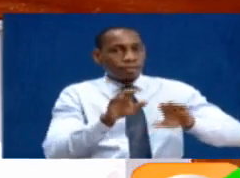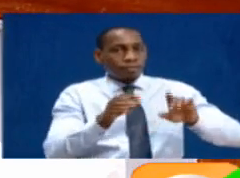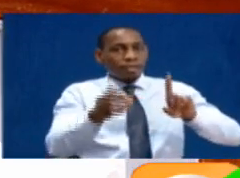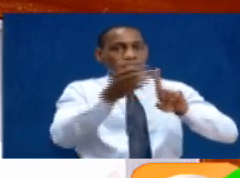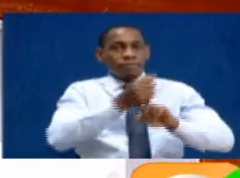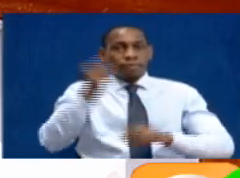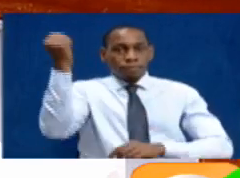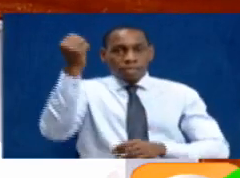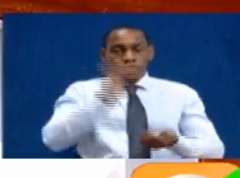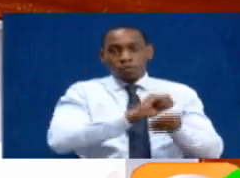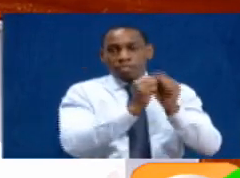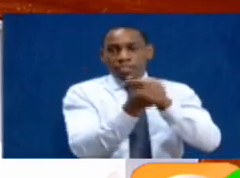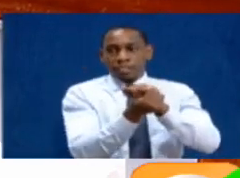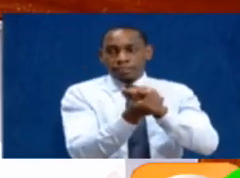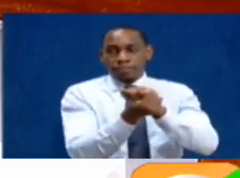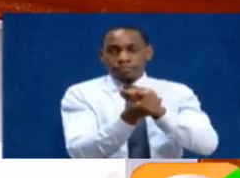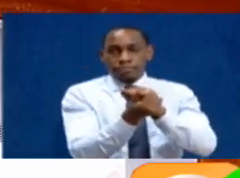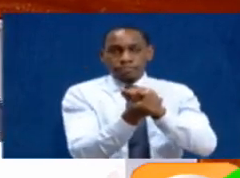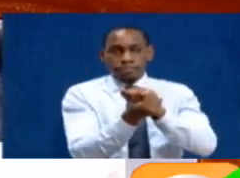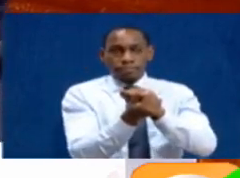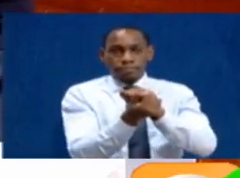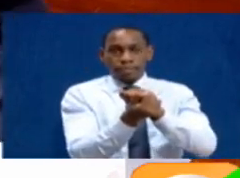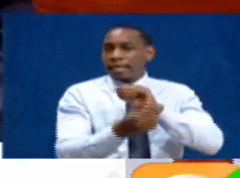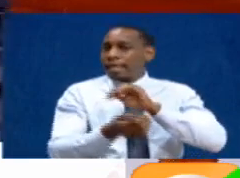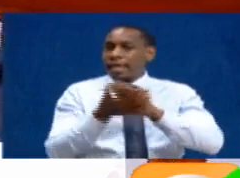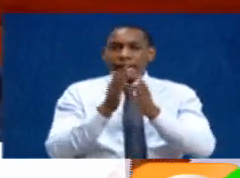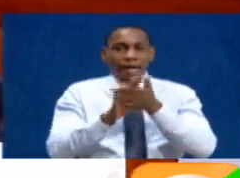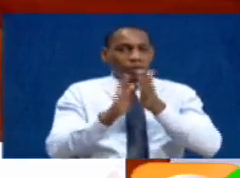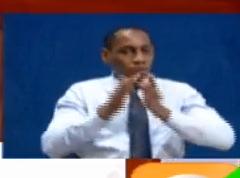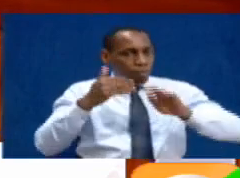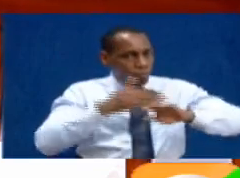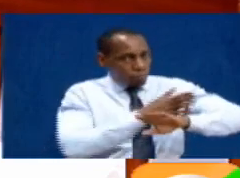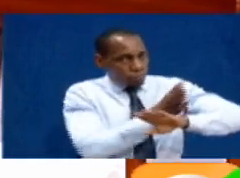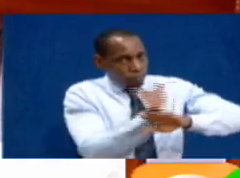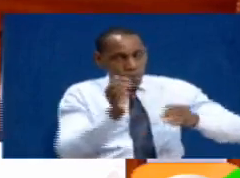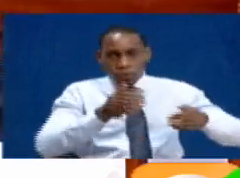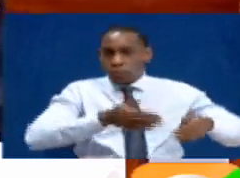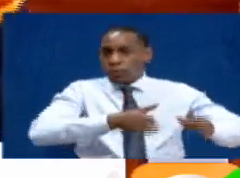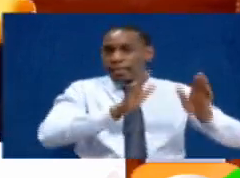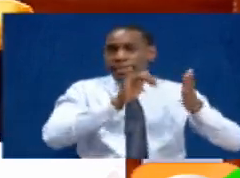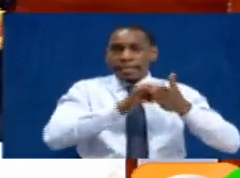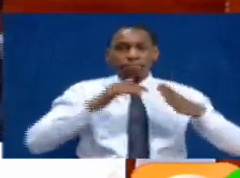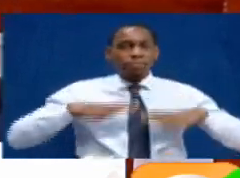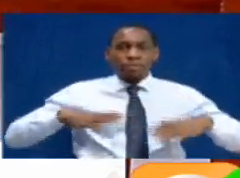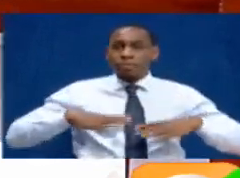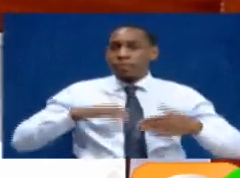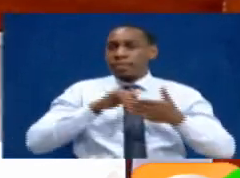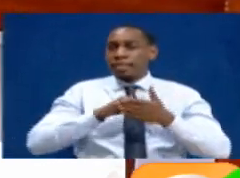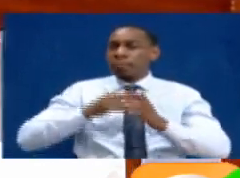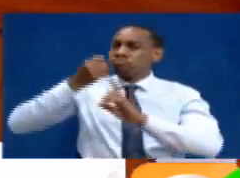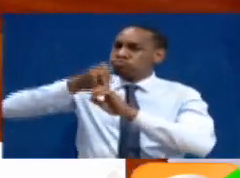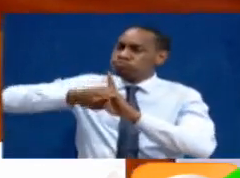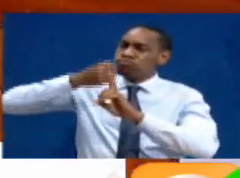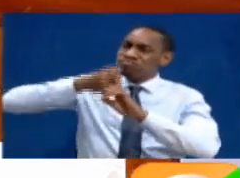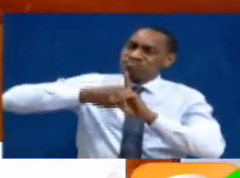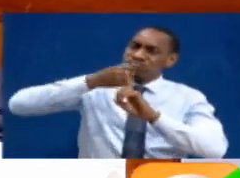changes, in other words. There's no shortcut. There are people who